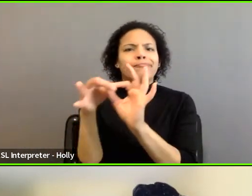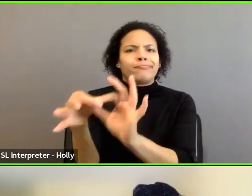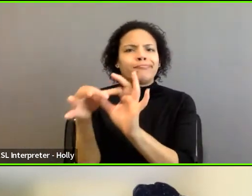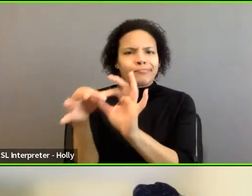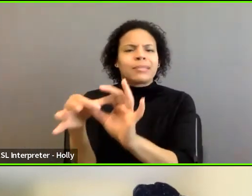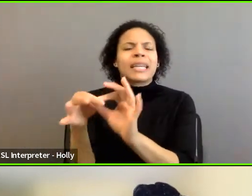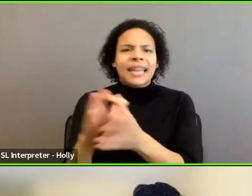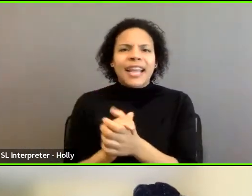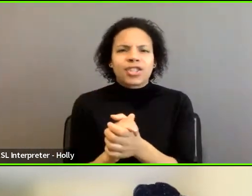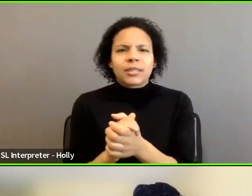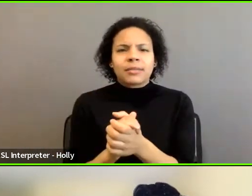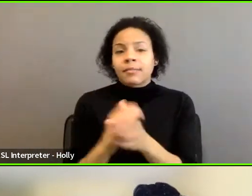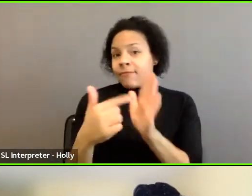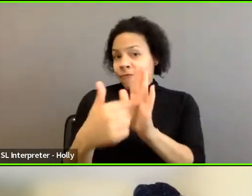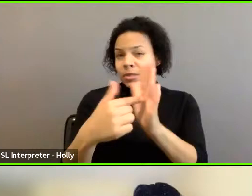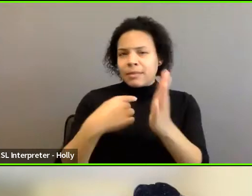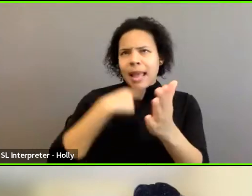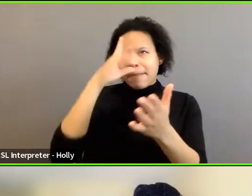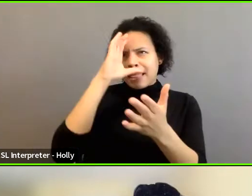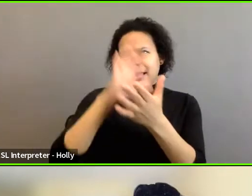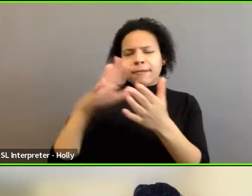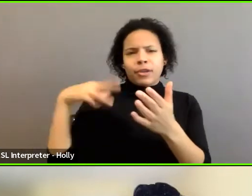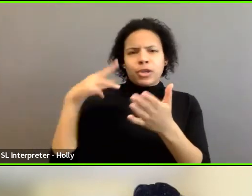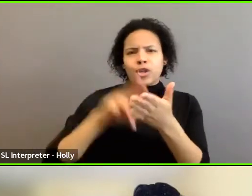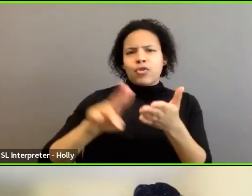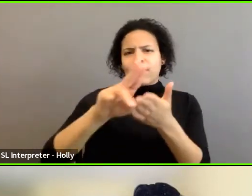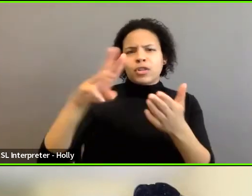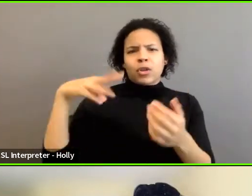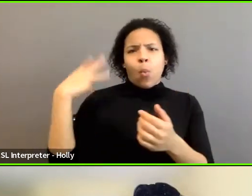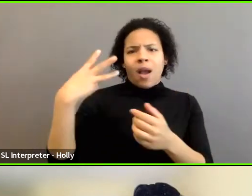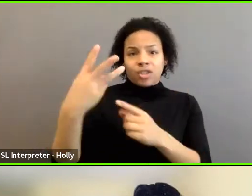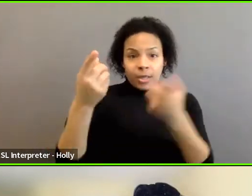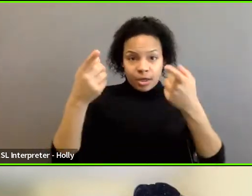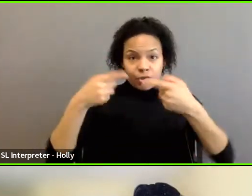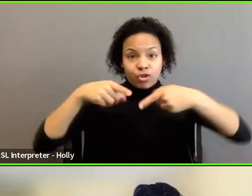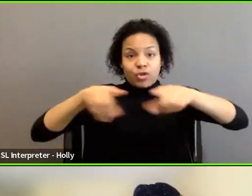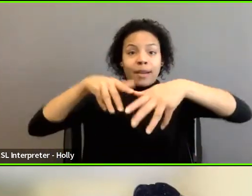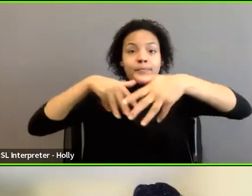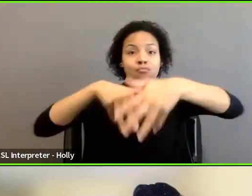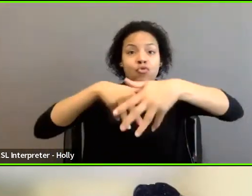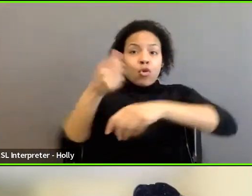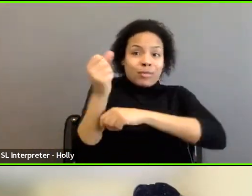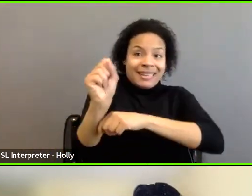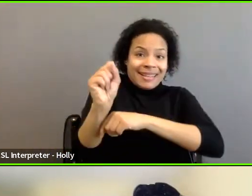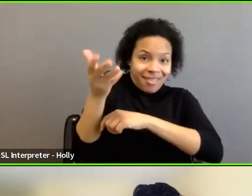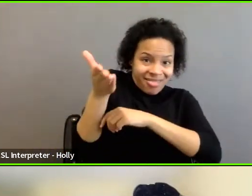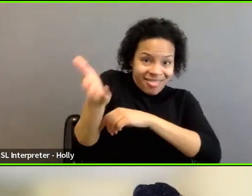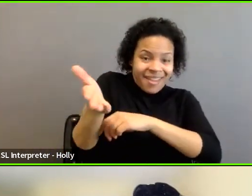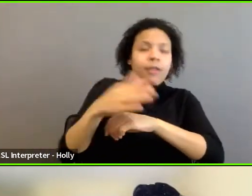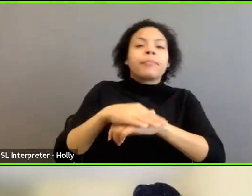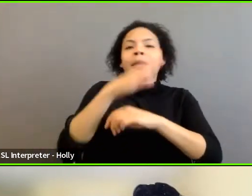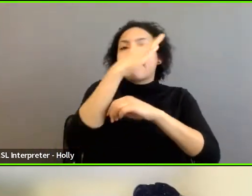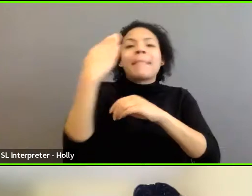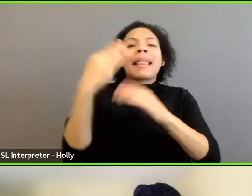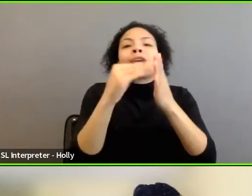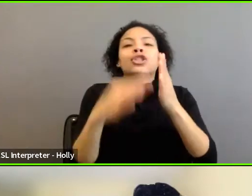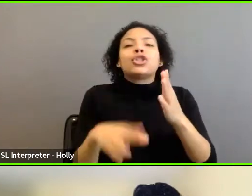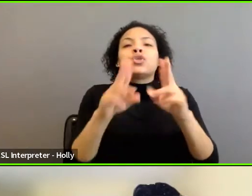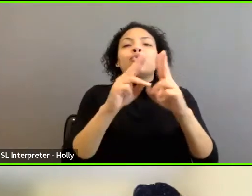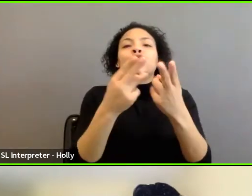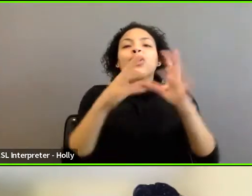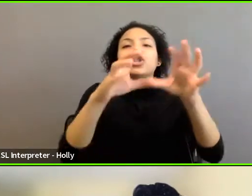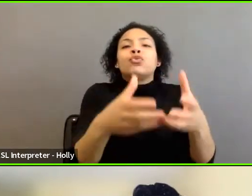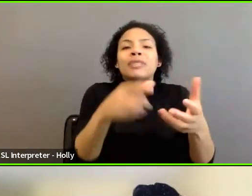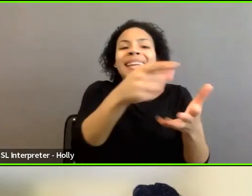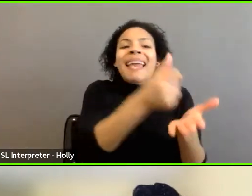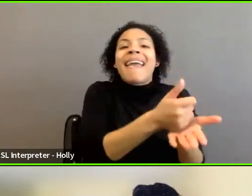University of Washington, when the students led protests there, the Black Student Union helped recruit Native